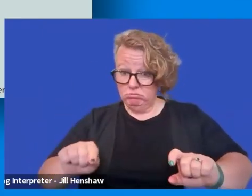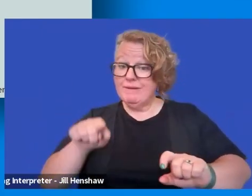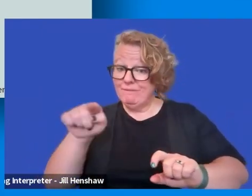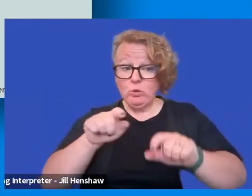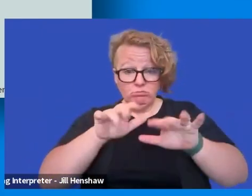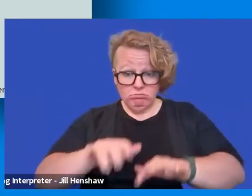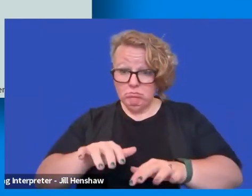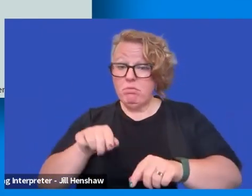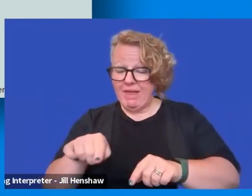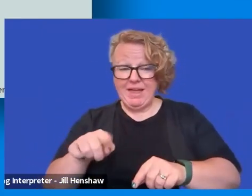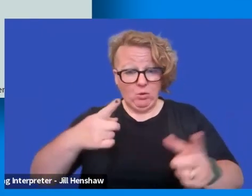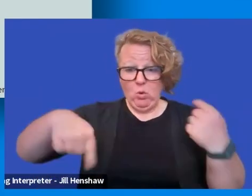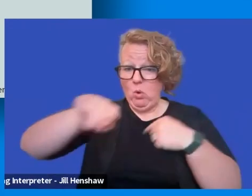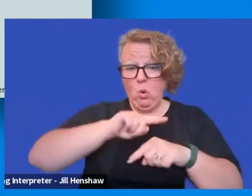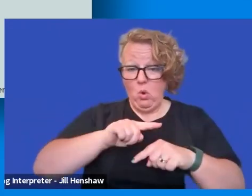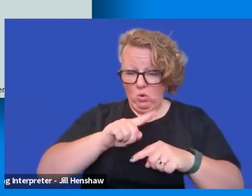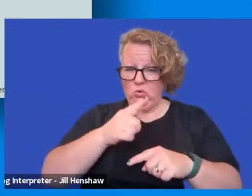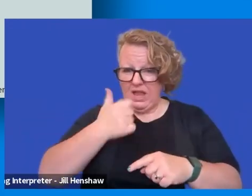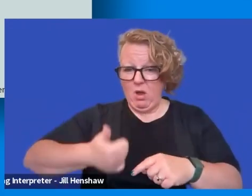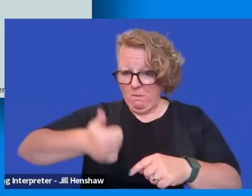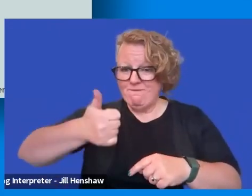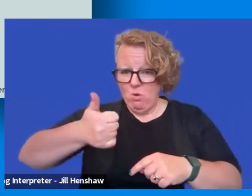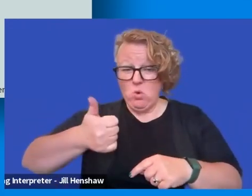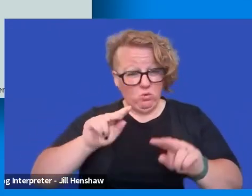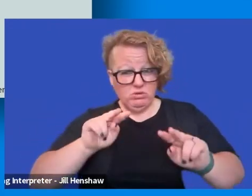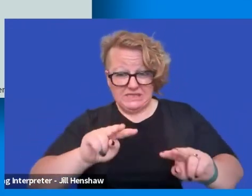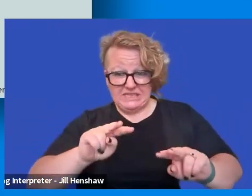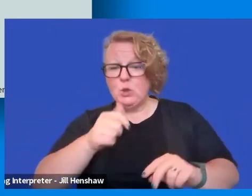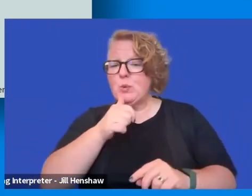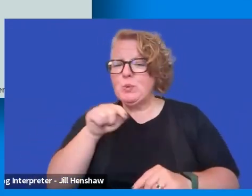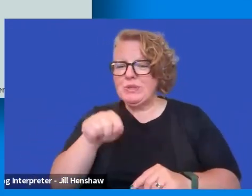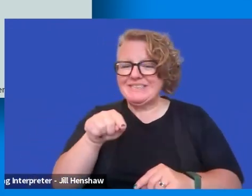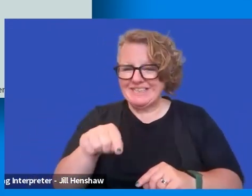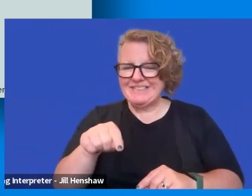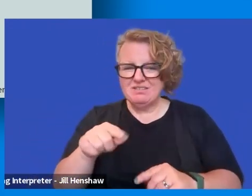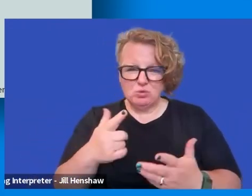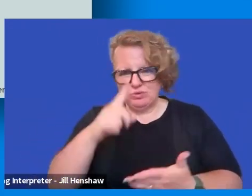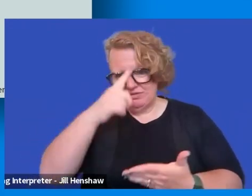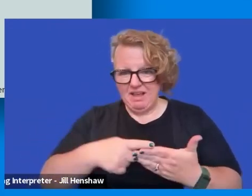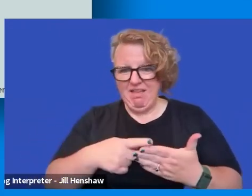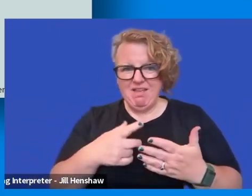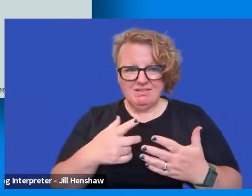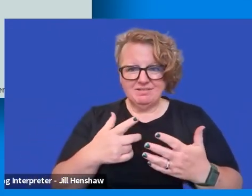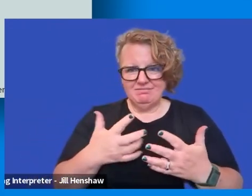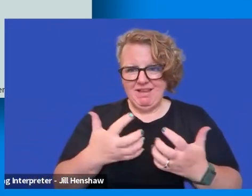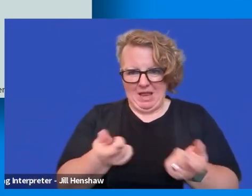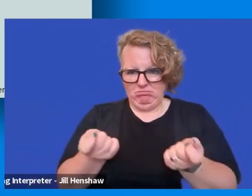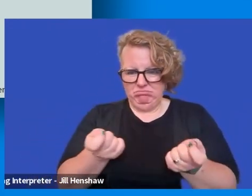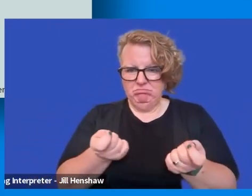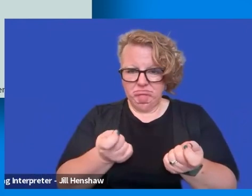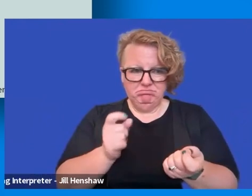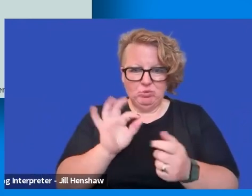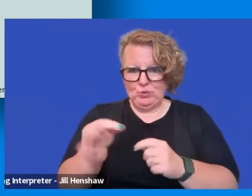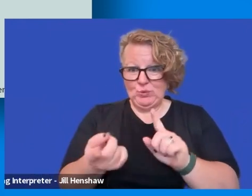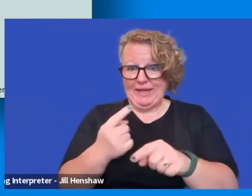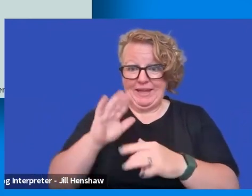in there, everybody on the call can upvote them and see them, and we will use that as one of the means of facilitating the Q&A